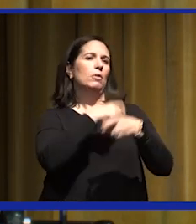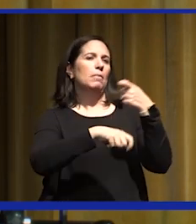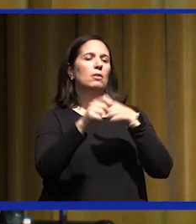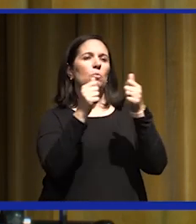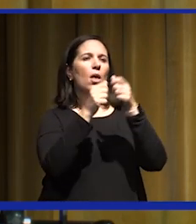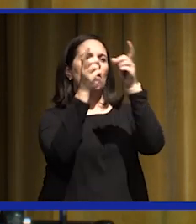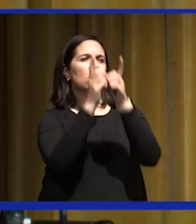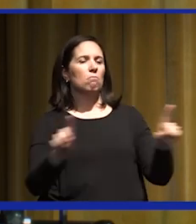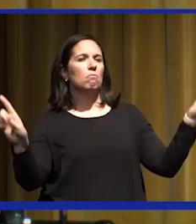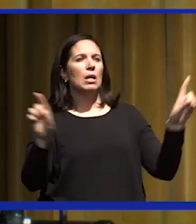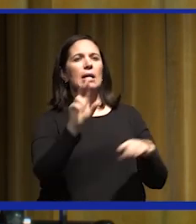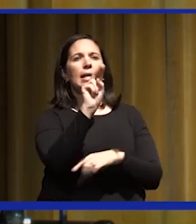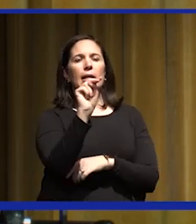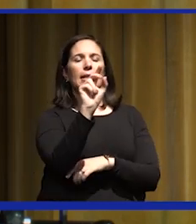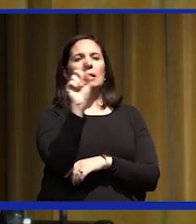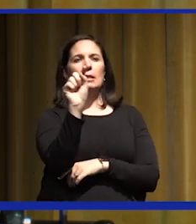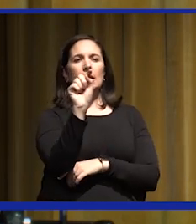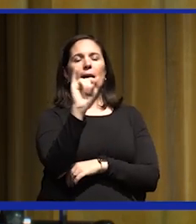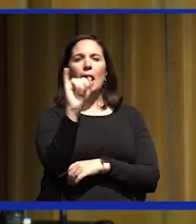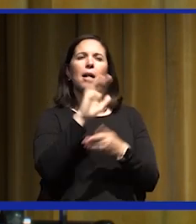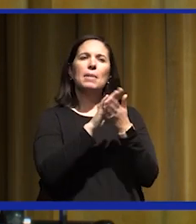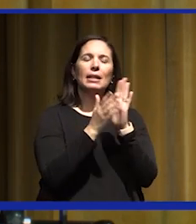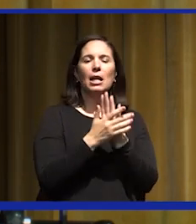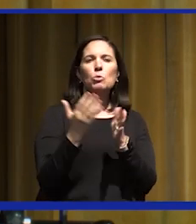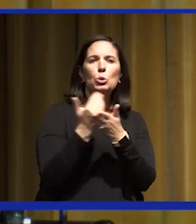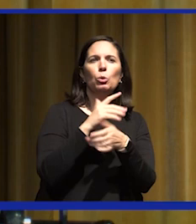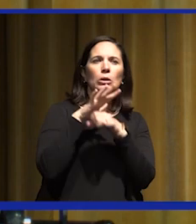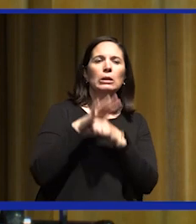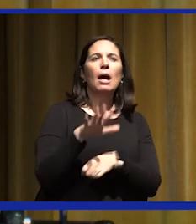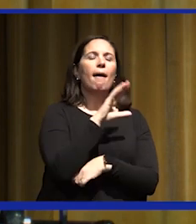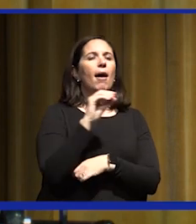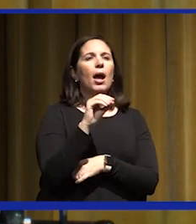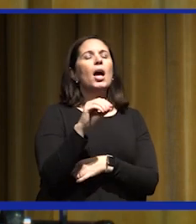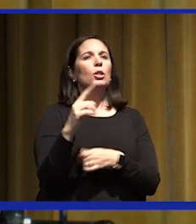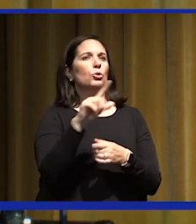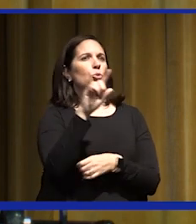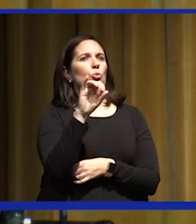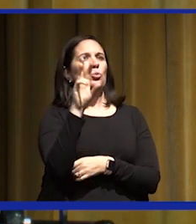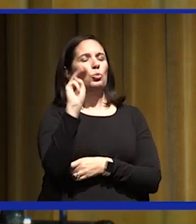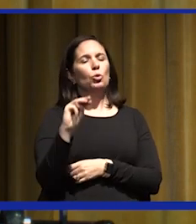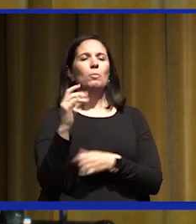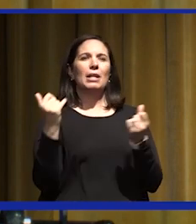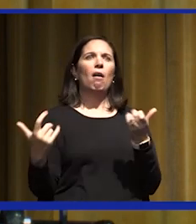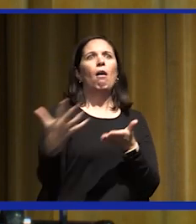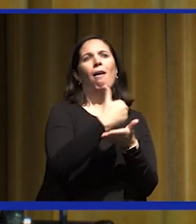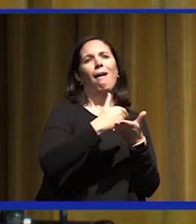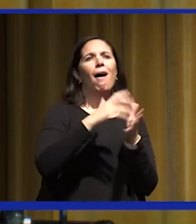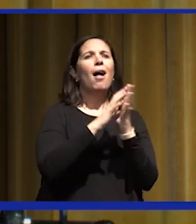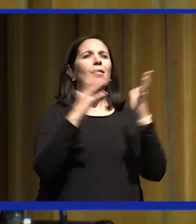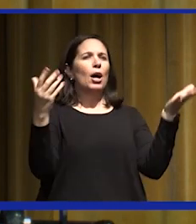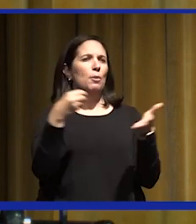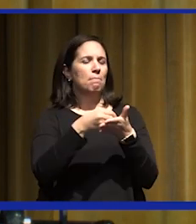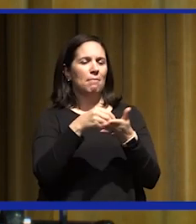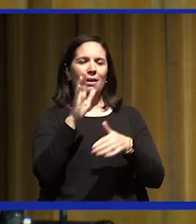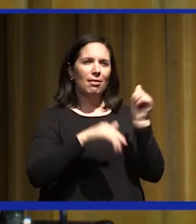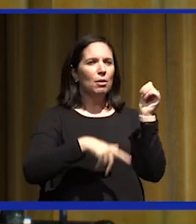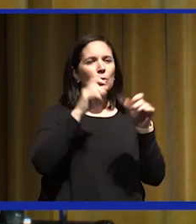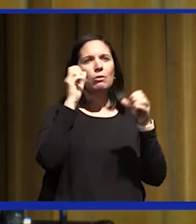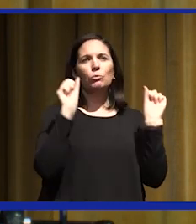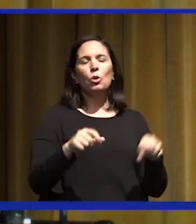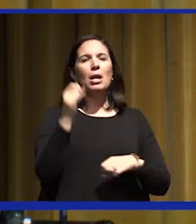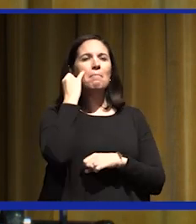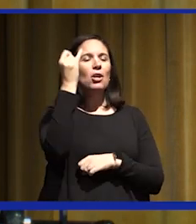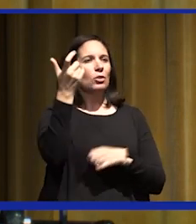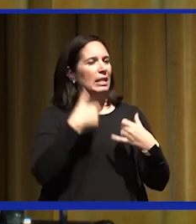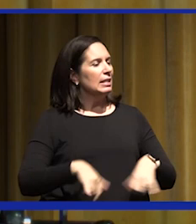distancing, NTI became our new stressor, and Zoom has made more money than anyone could ever imagine. But we have still prevailed and